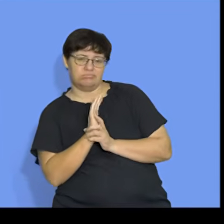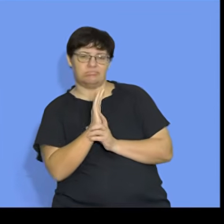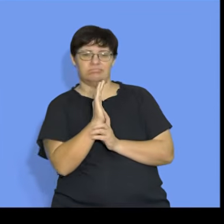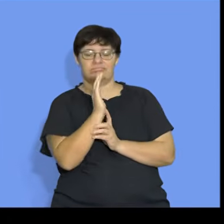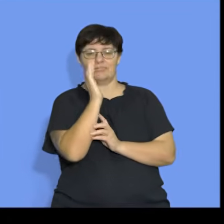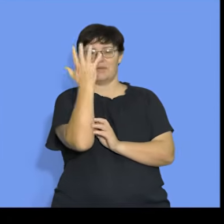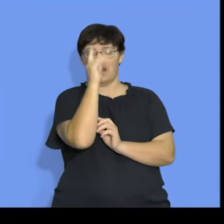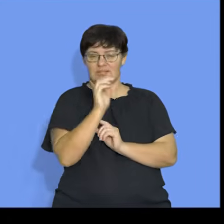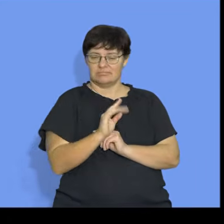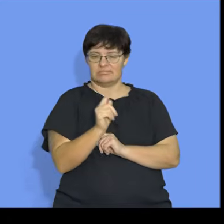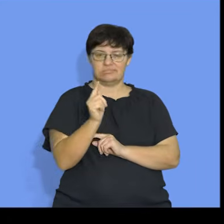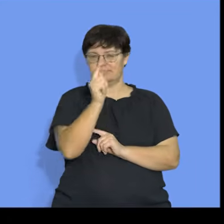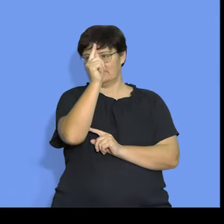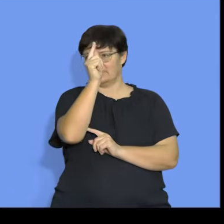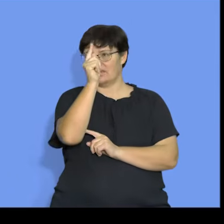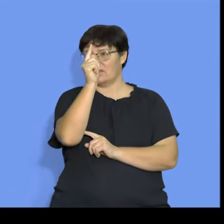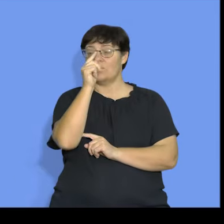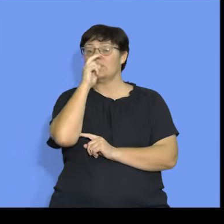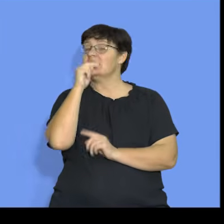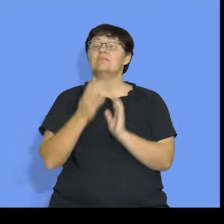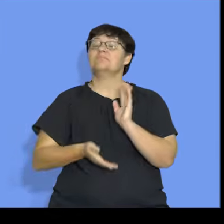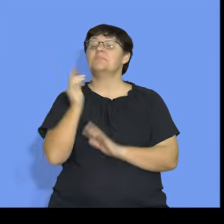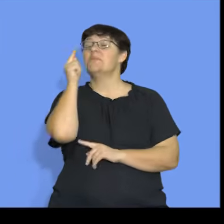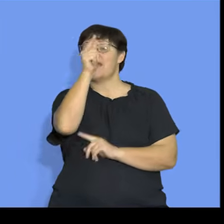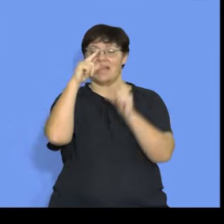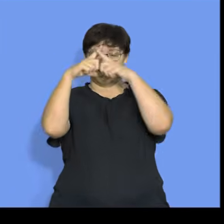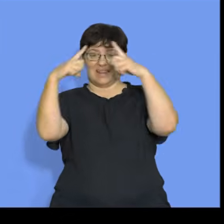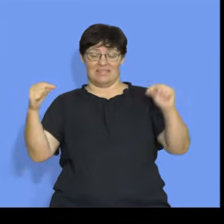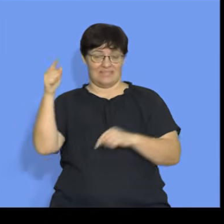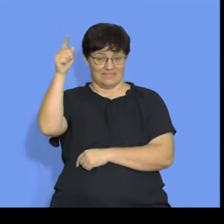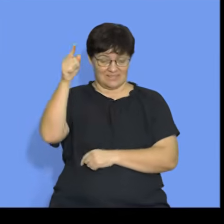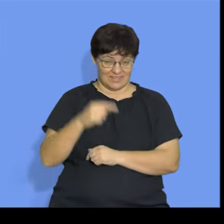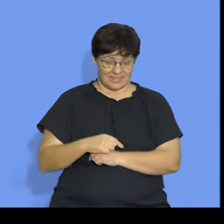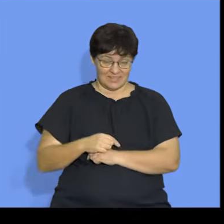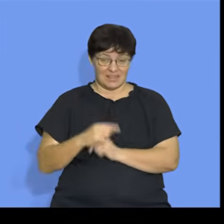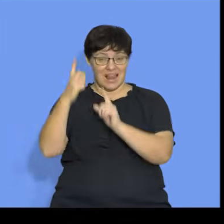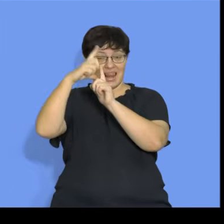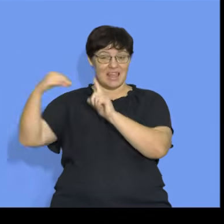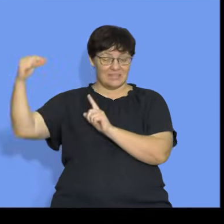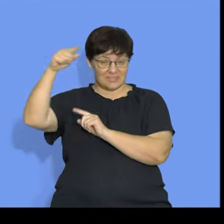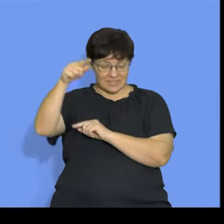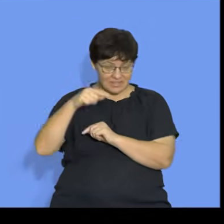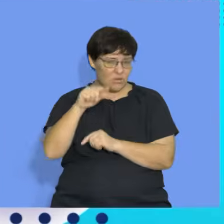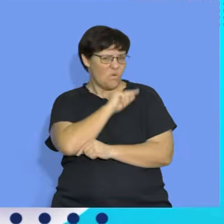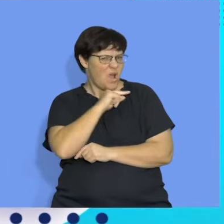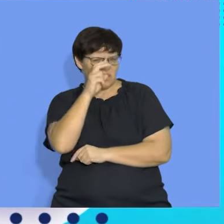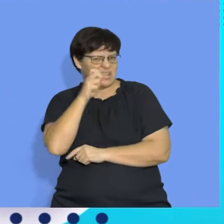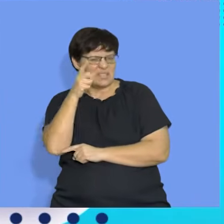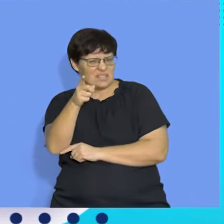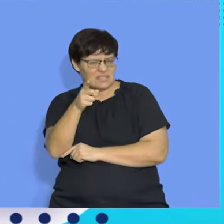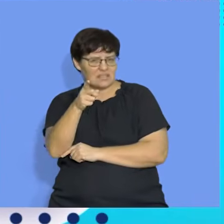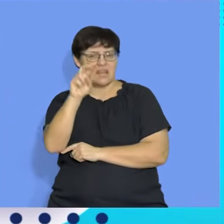up. And where do we ultimately need to go? To the leaves, right? And why do we need nitrogen in the leaves?